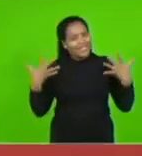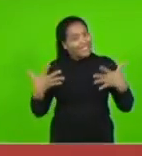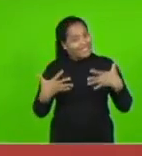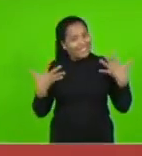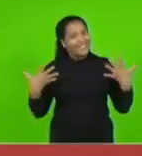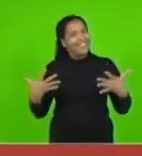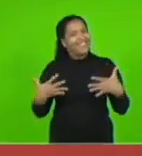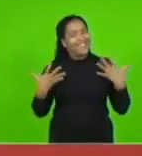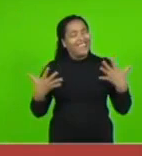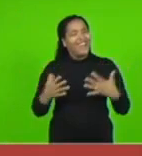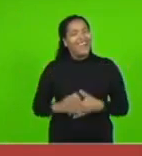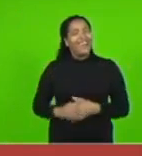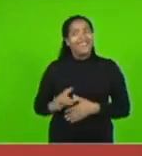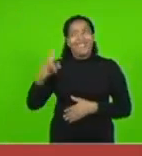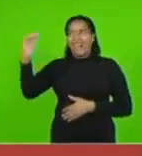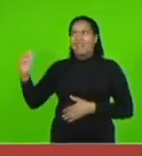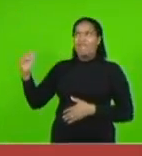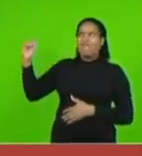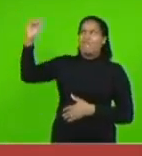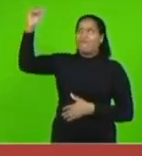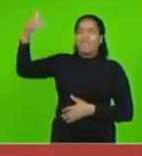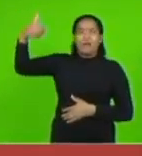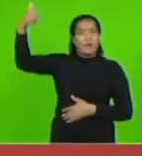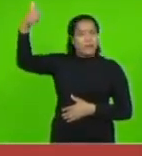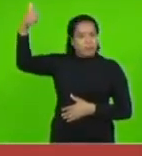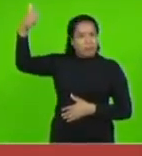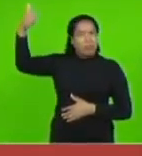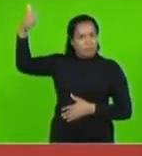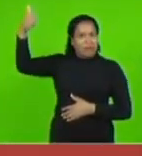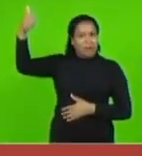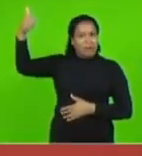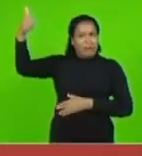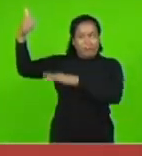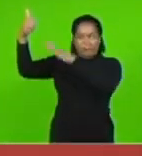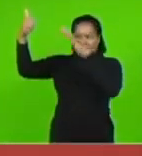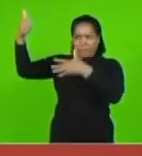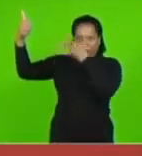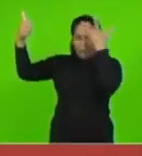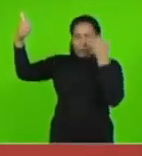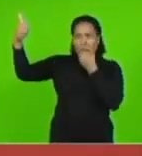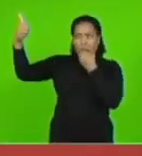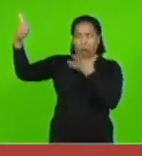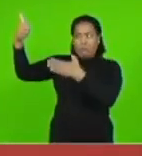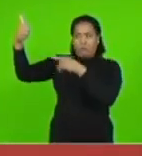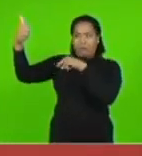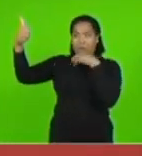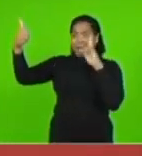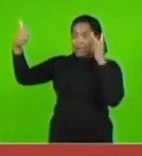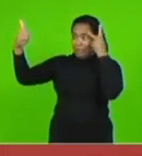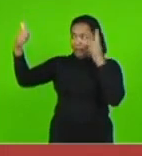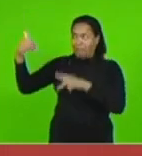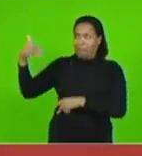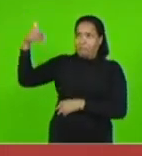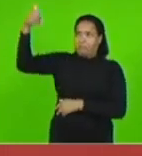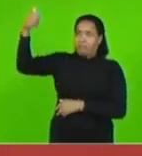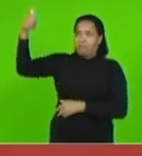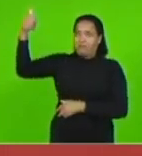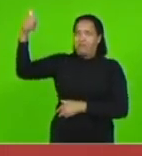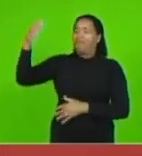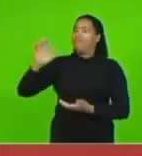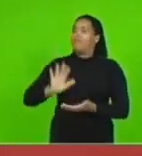are accomplishing there. And we are very pleased with all of the visitors and the results that we have been seeing